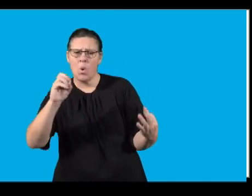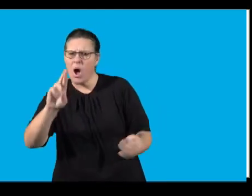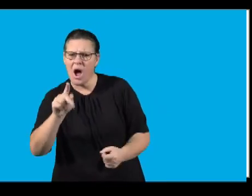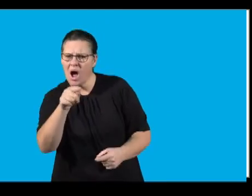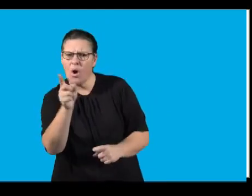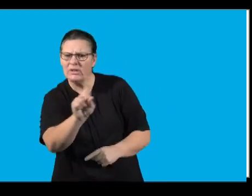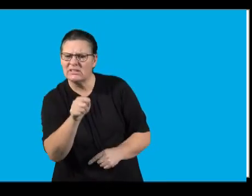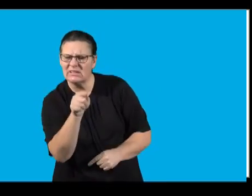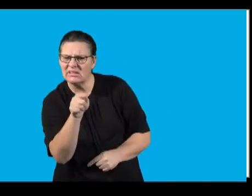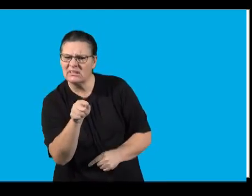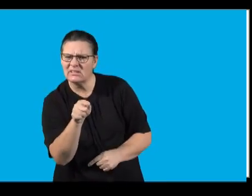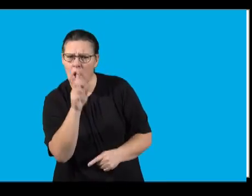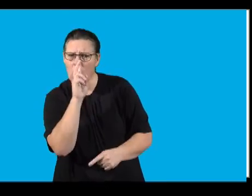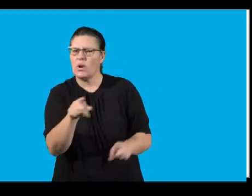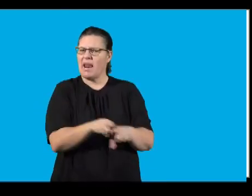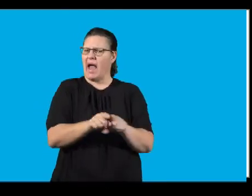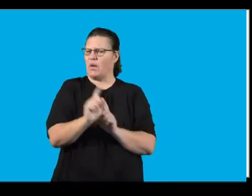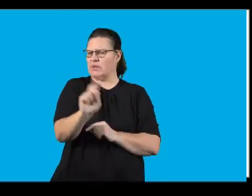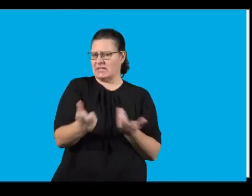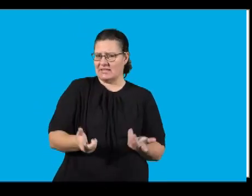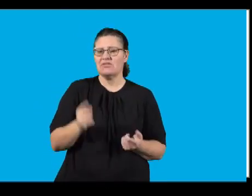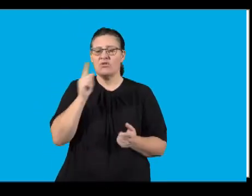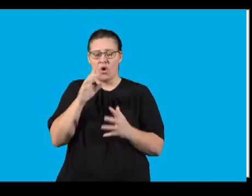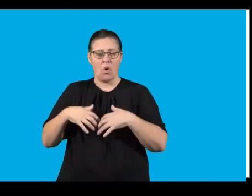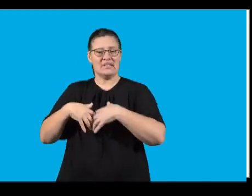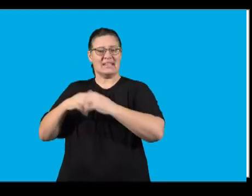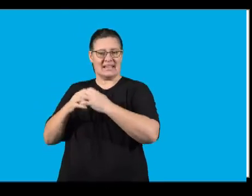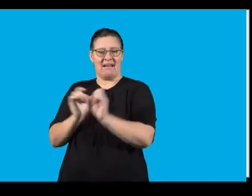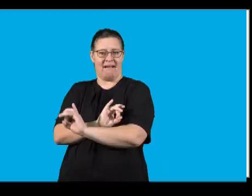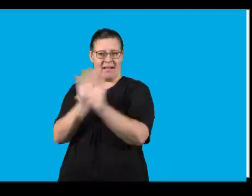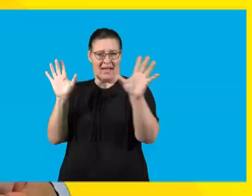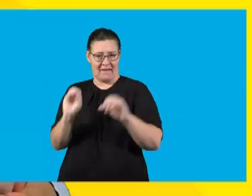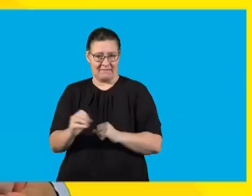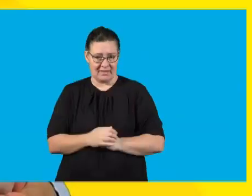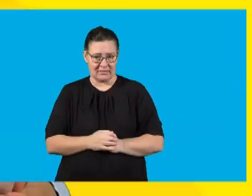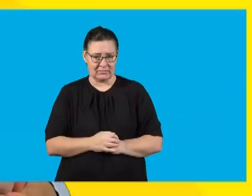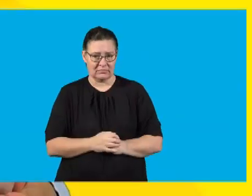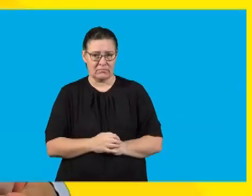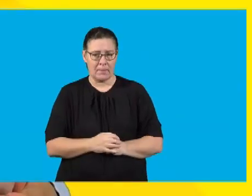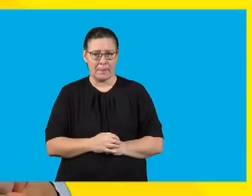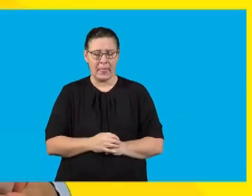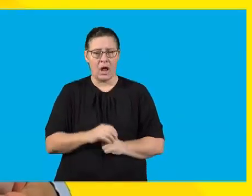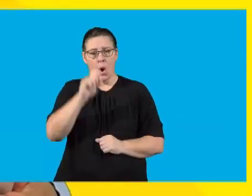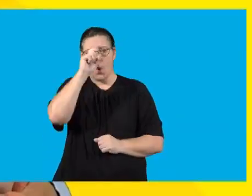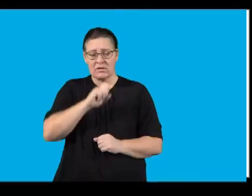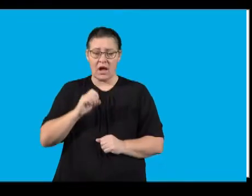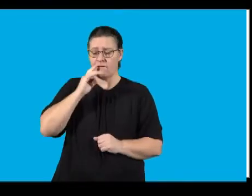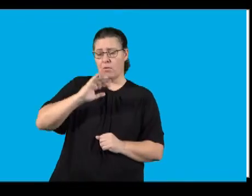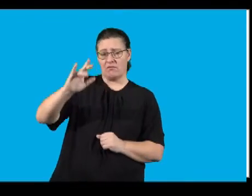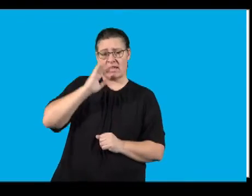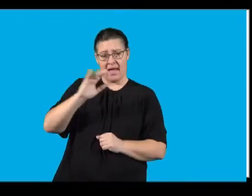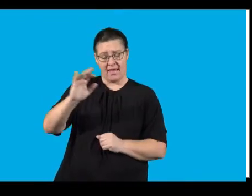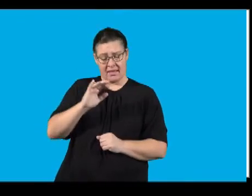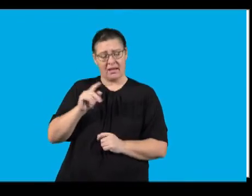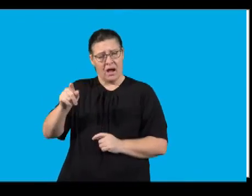have to make sure that you identify what that looks like so that your setting becomes clear to you. All right. The witches